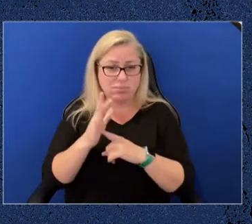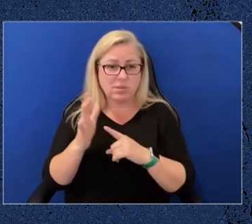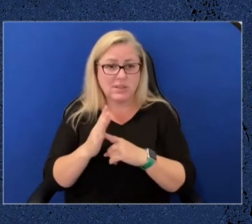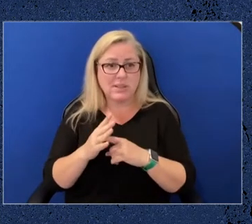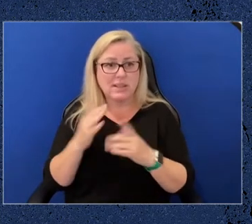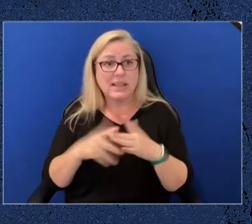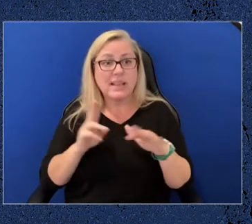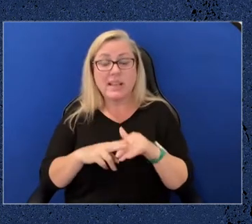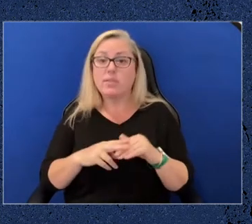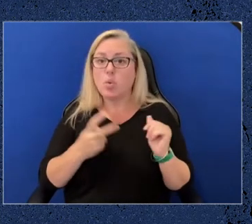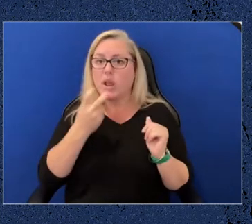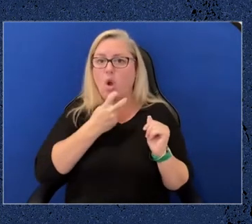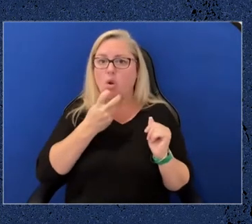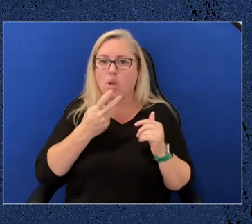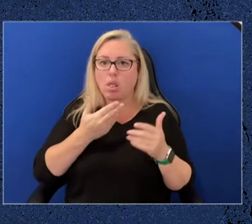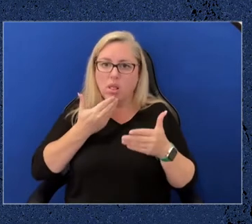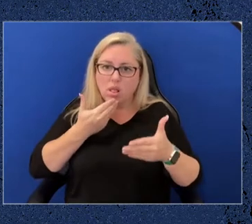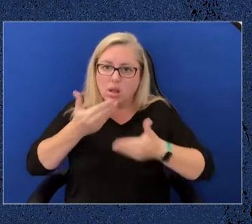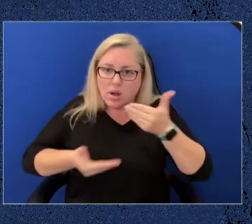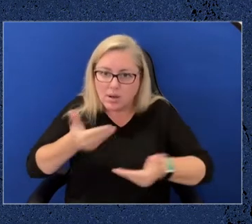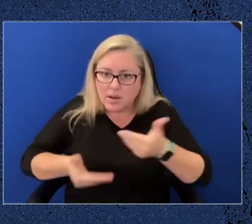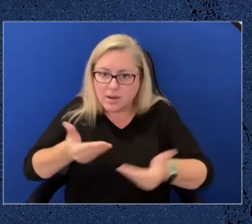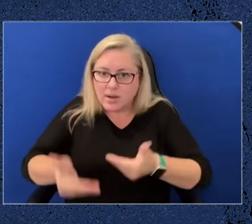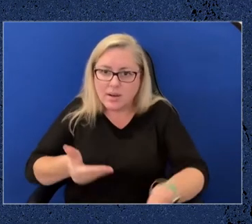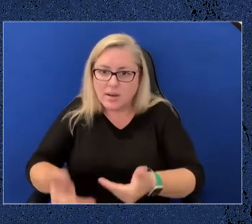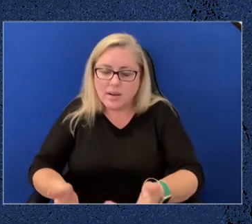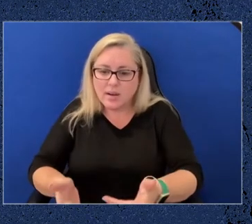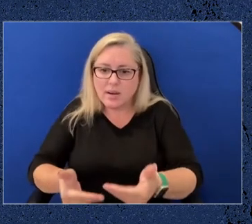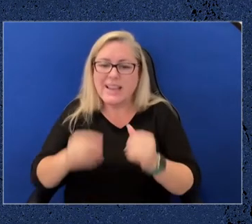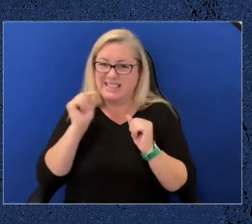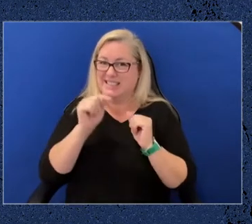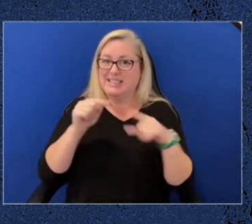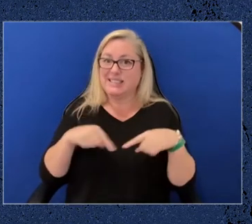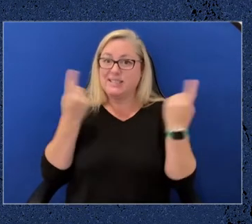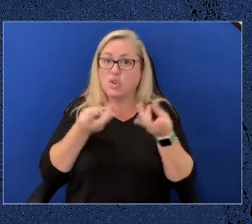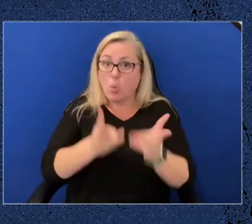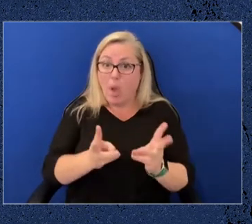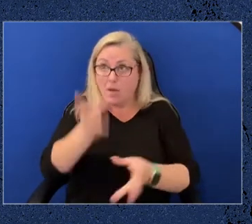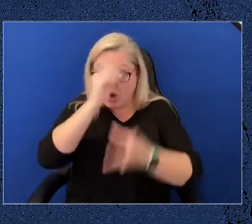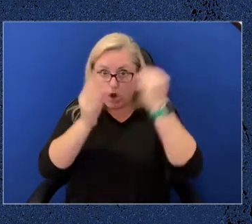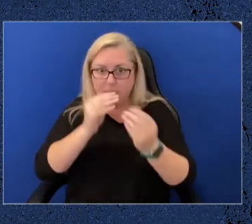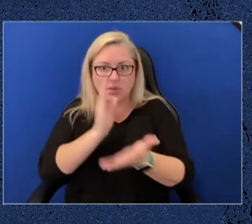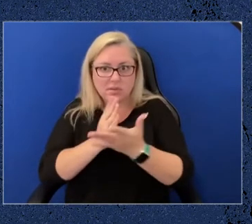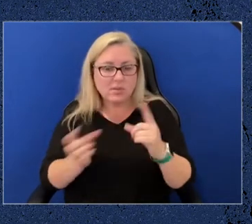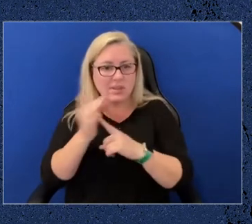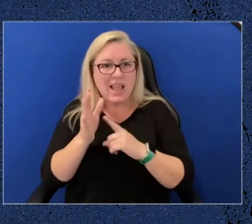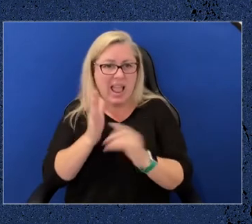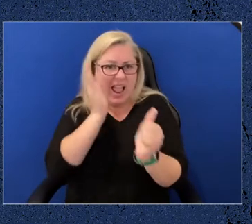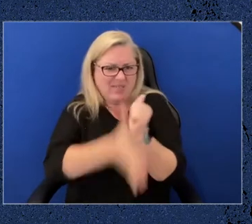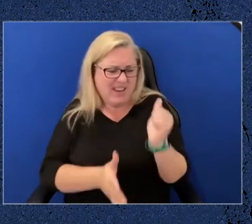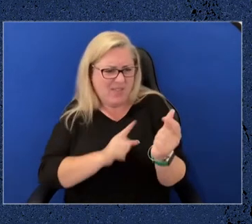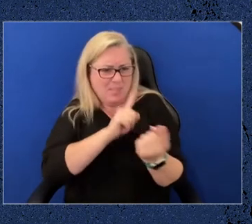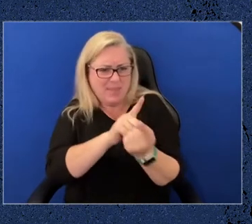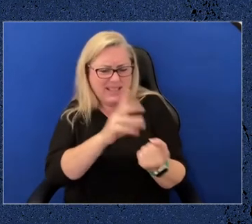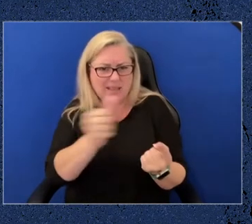society, learning is done differently, but it's critical. Like, I've never met an Indigenous community or family or individual who